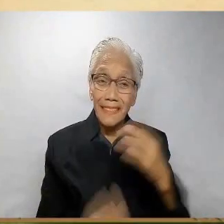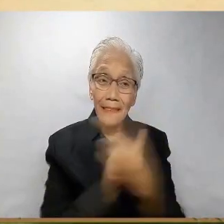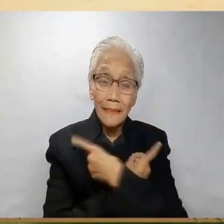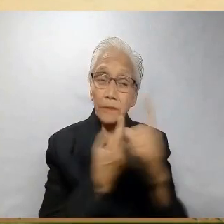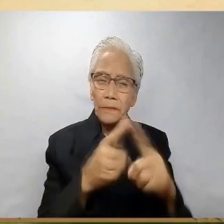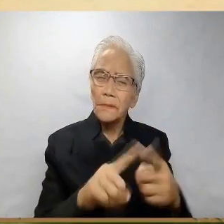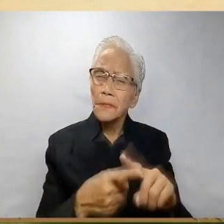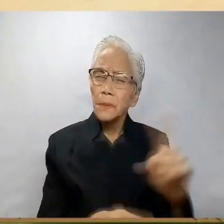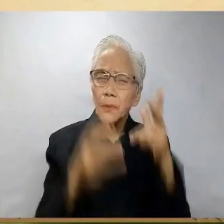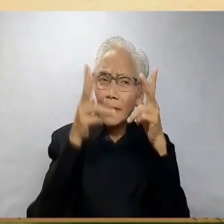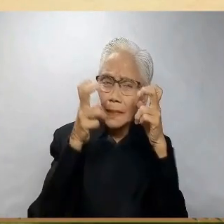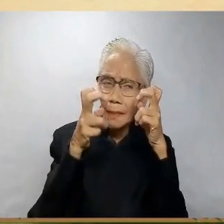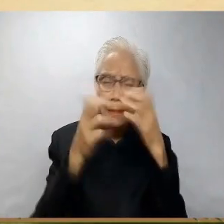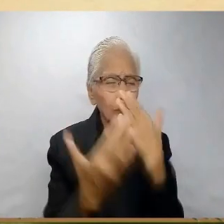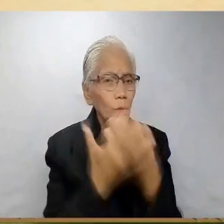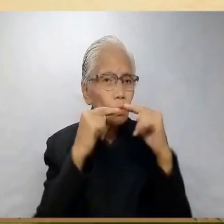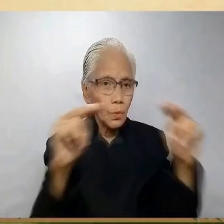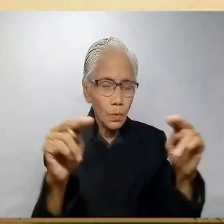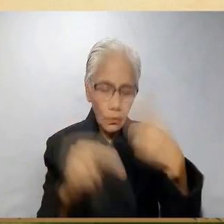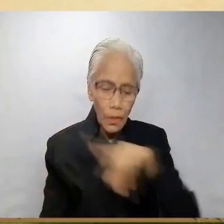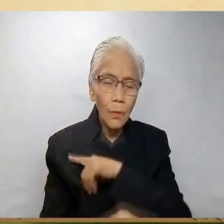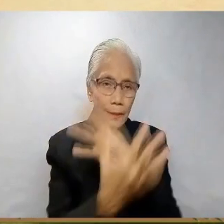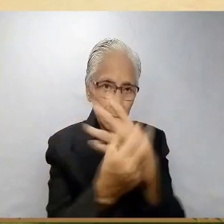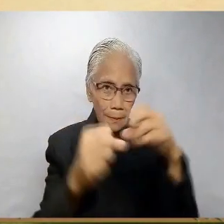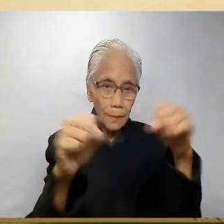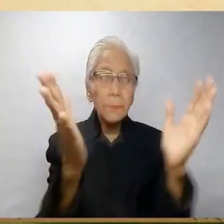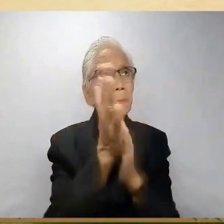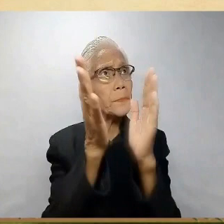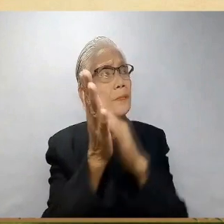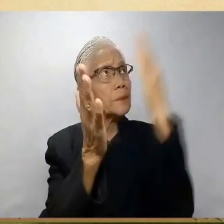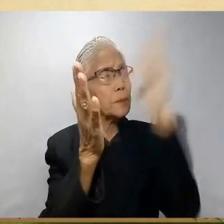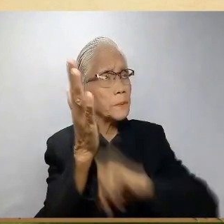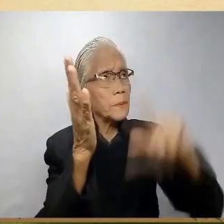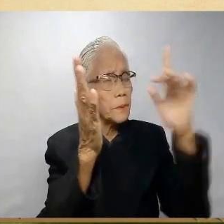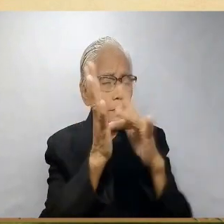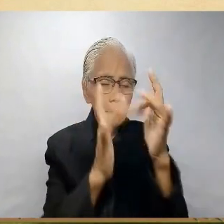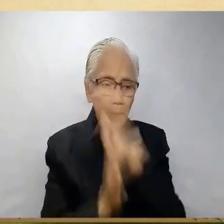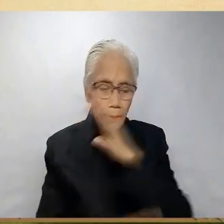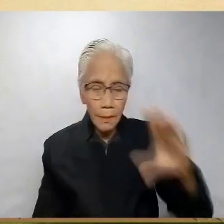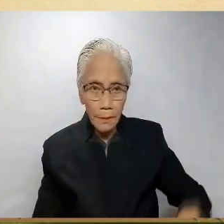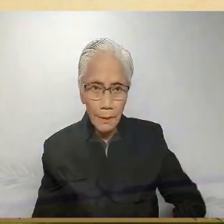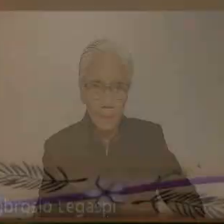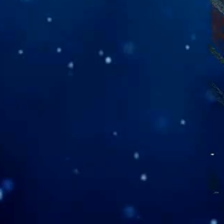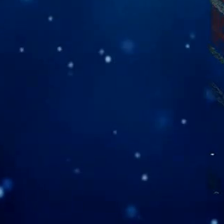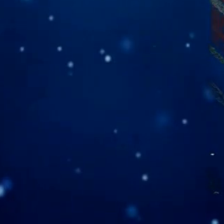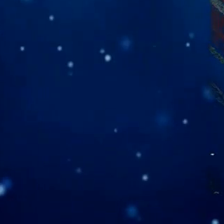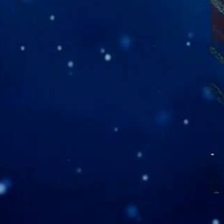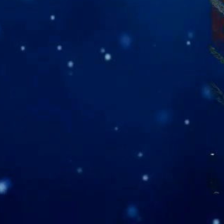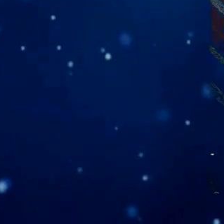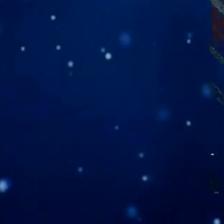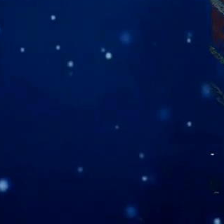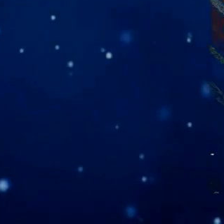My dear friends, what we heard is the good news of our salvation. Praise to you, Lord Jesus Christ.